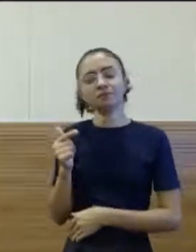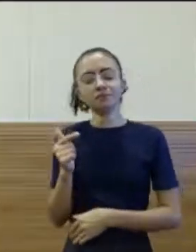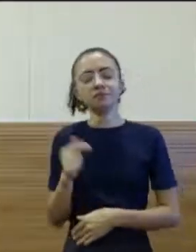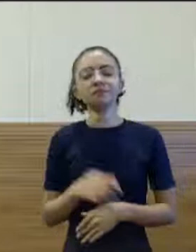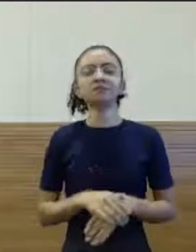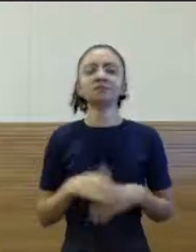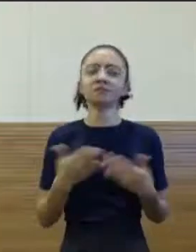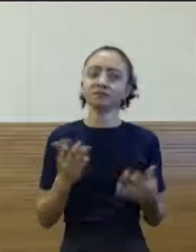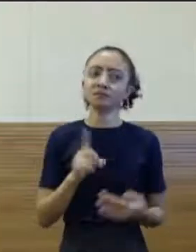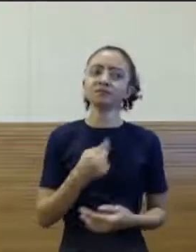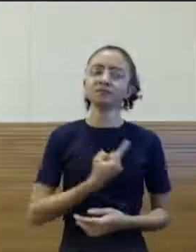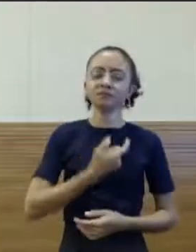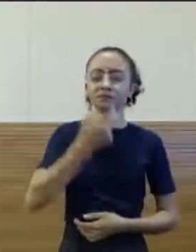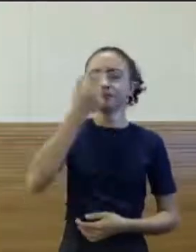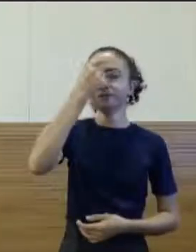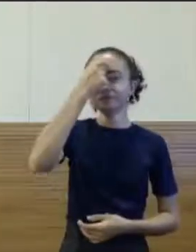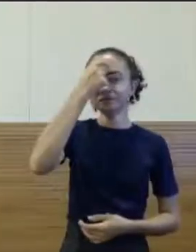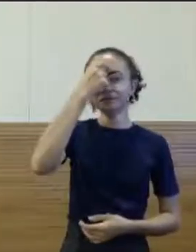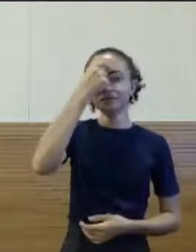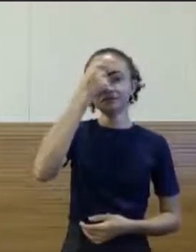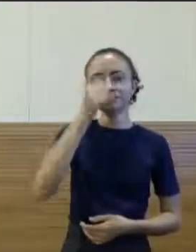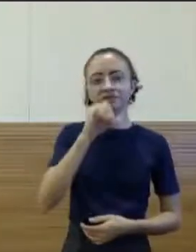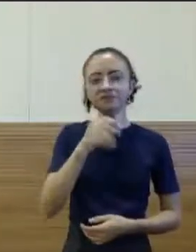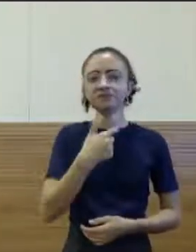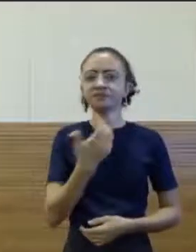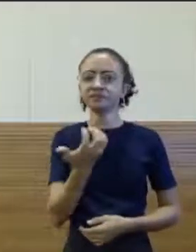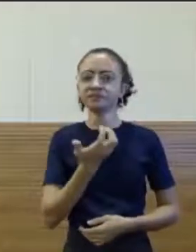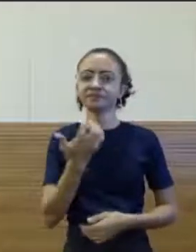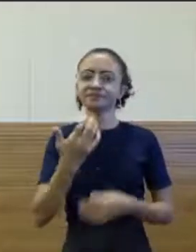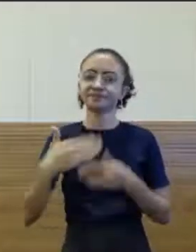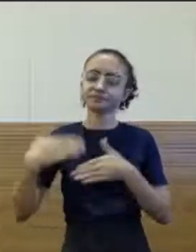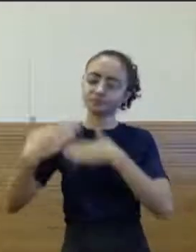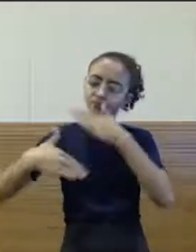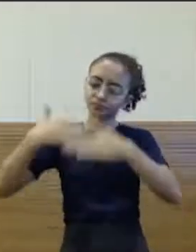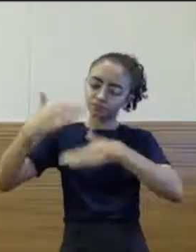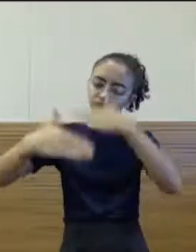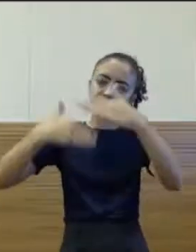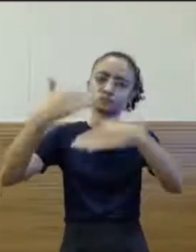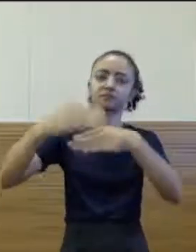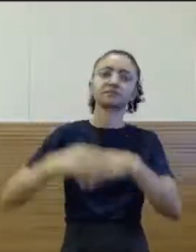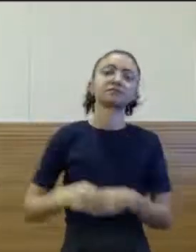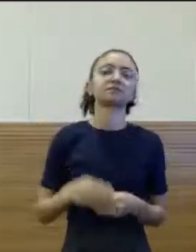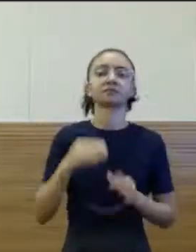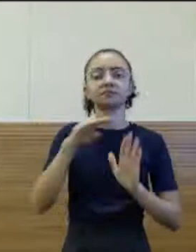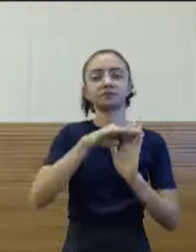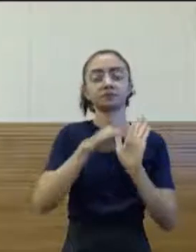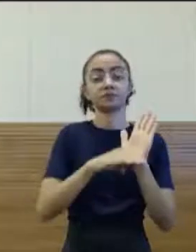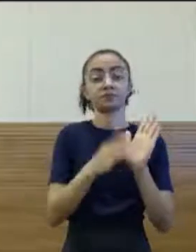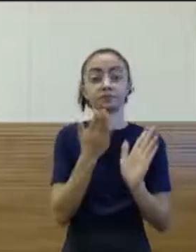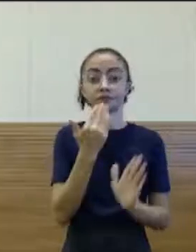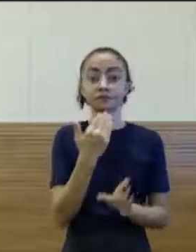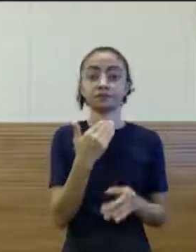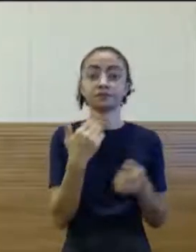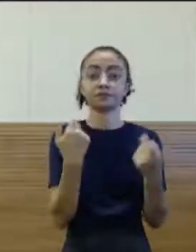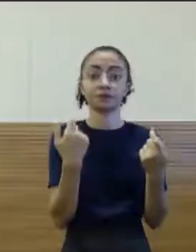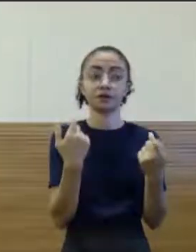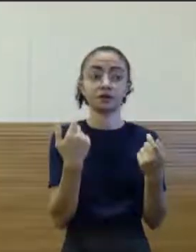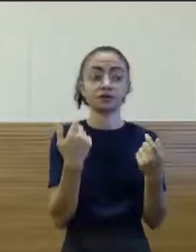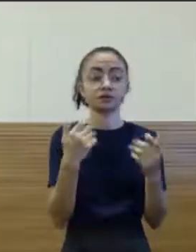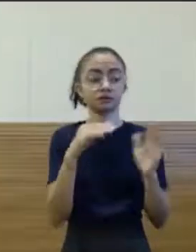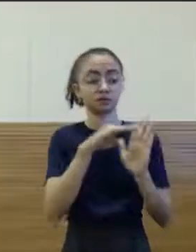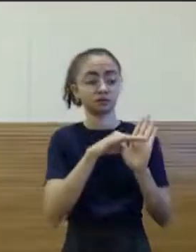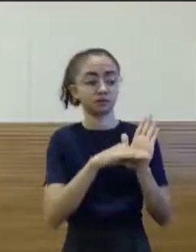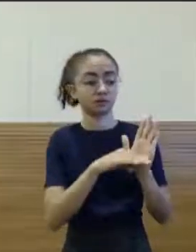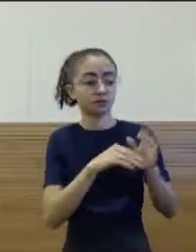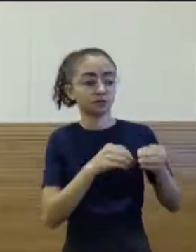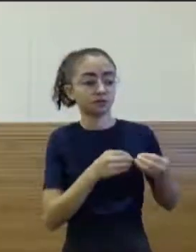and we are aware that if we want to advance and we want to have dietary guides that reach the different groups of